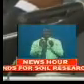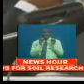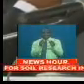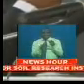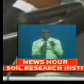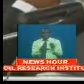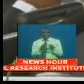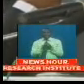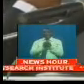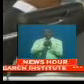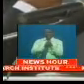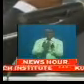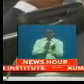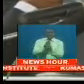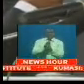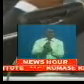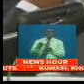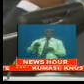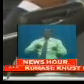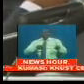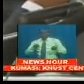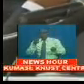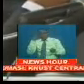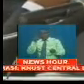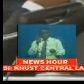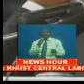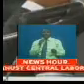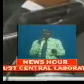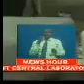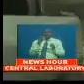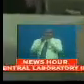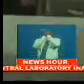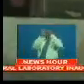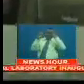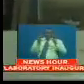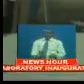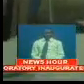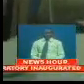Mahama Adueju, commended the university administration for its foresight.